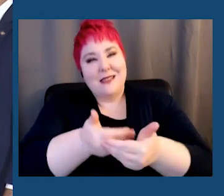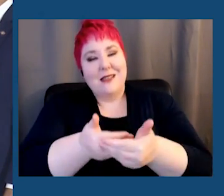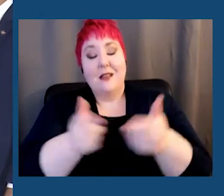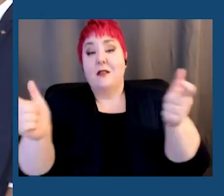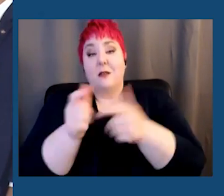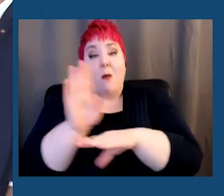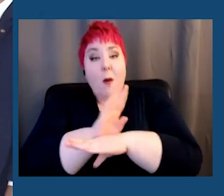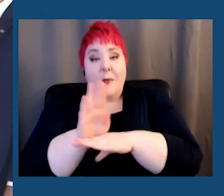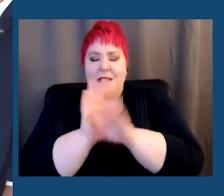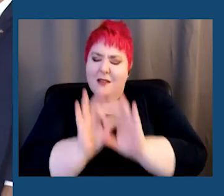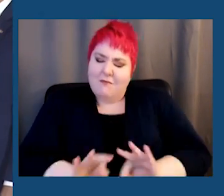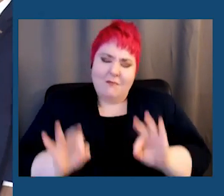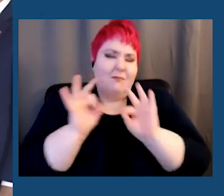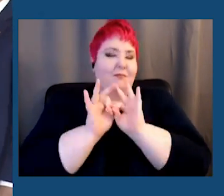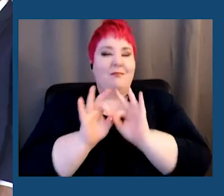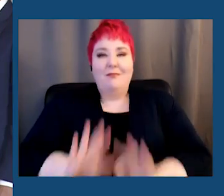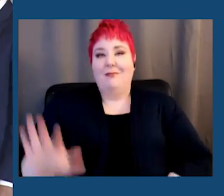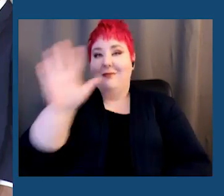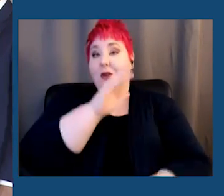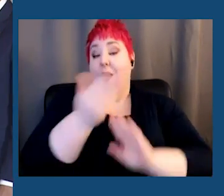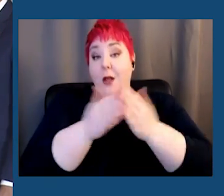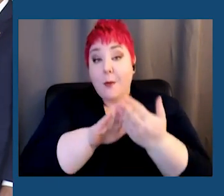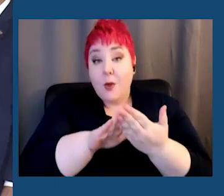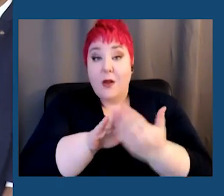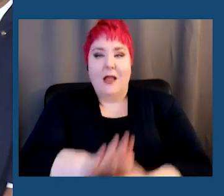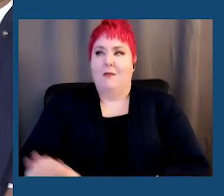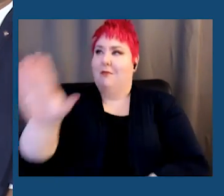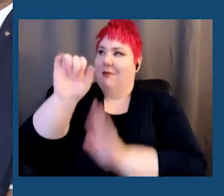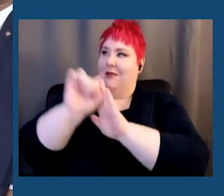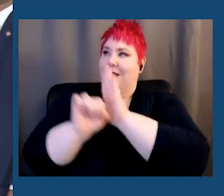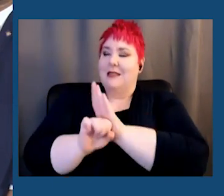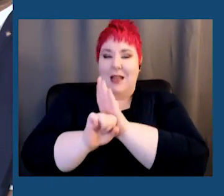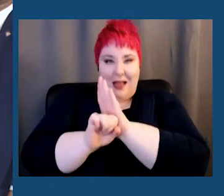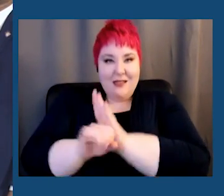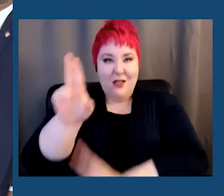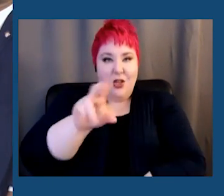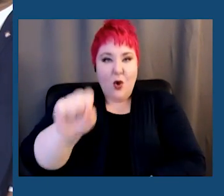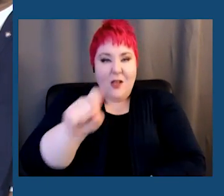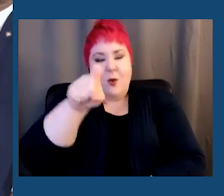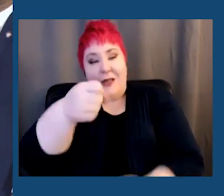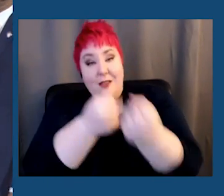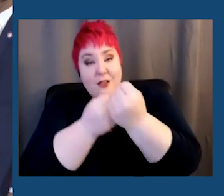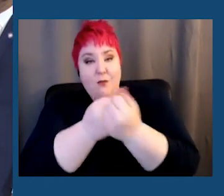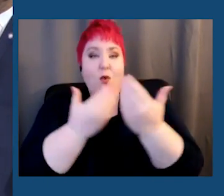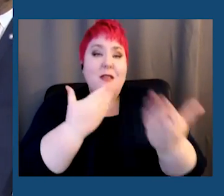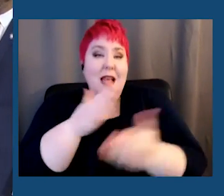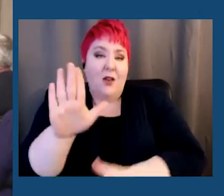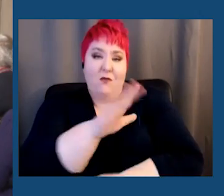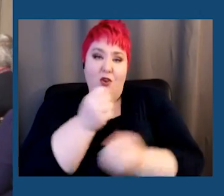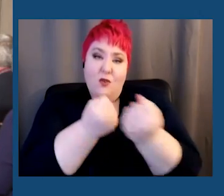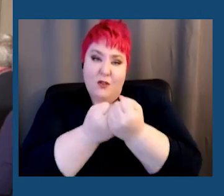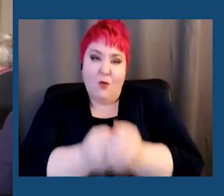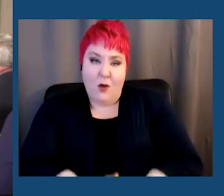all the communities, in all the states across this country, and we need the support, and we're grateful for yours. Thank you so much. Thank you.